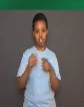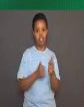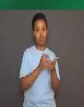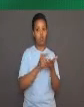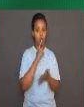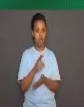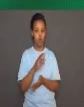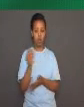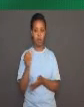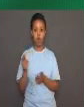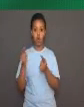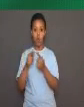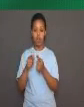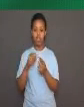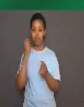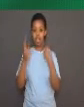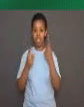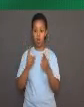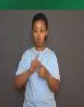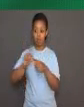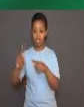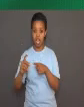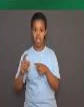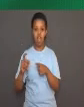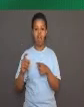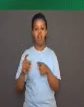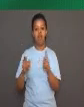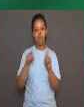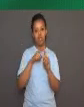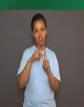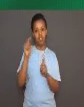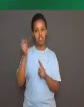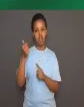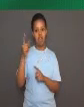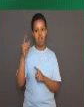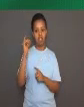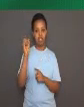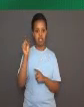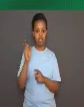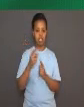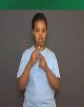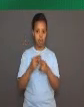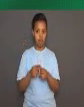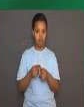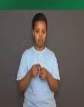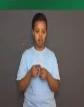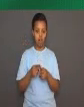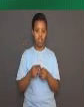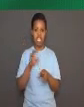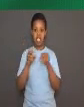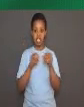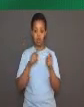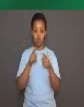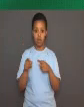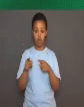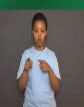towards the stimulus, it is called positive taxis. And when the motion is away